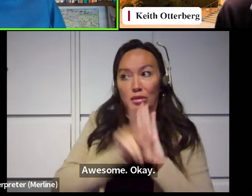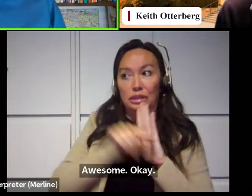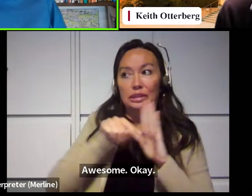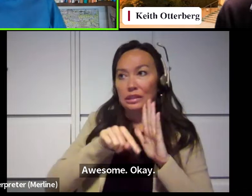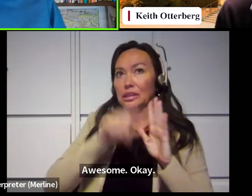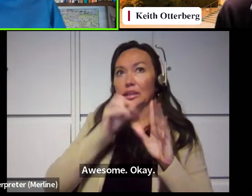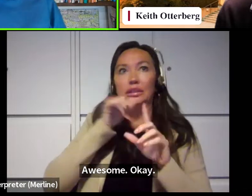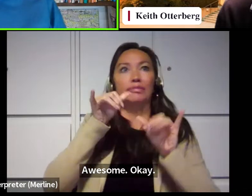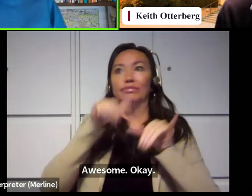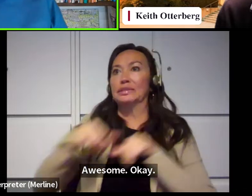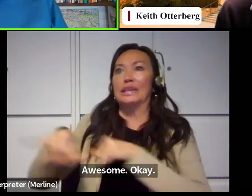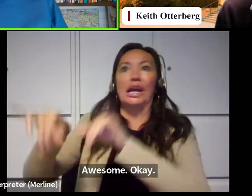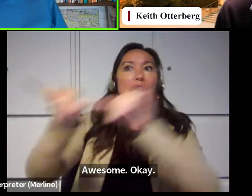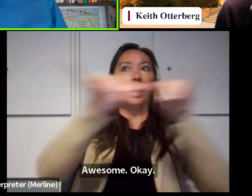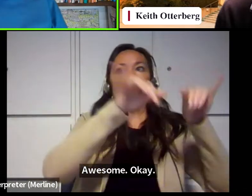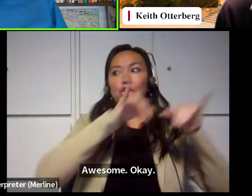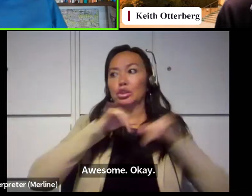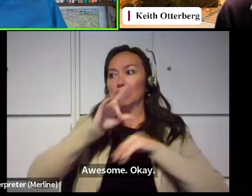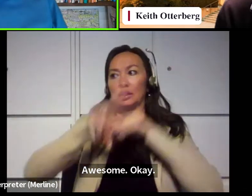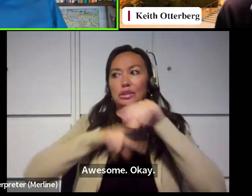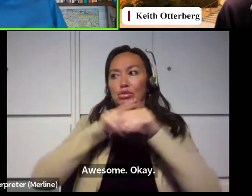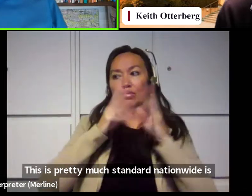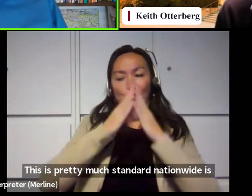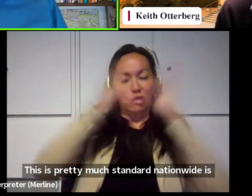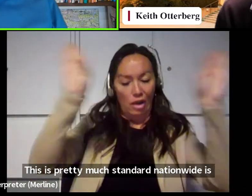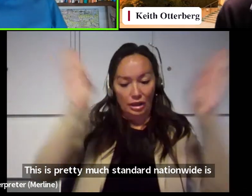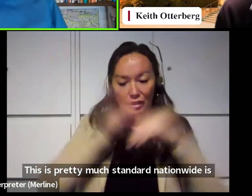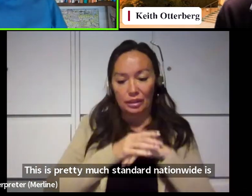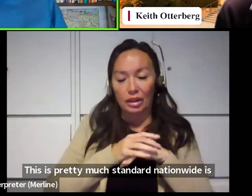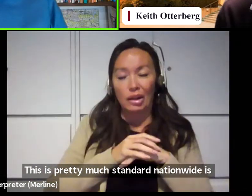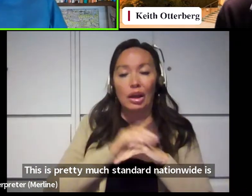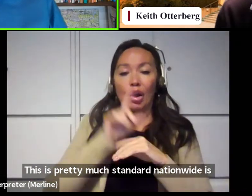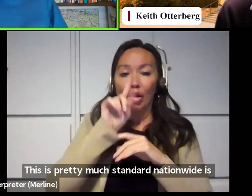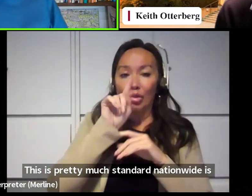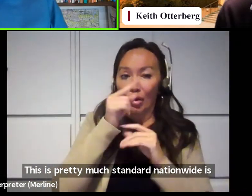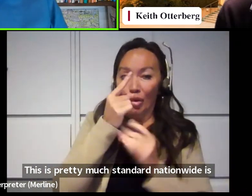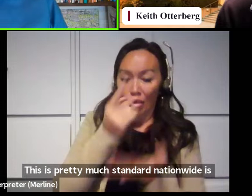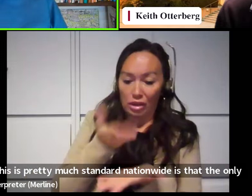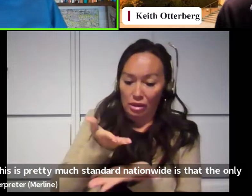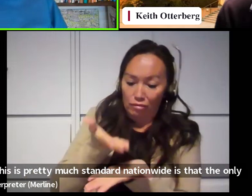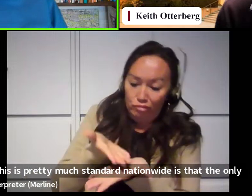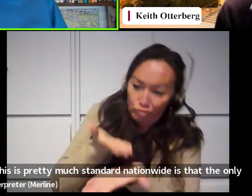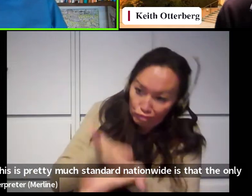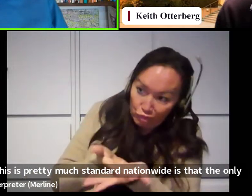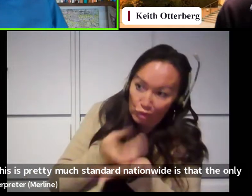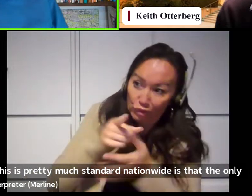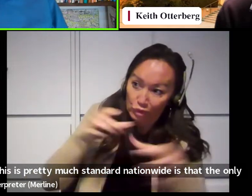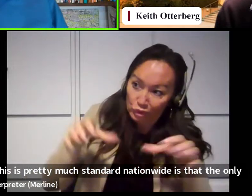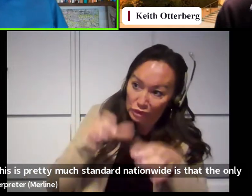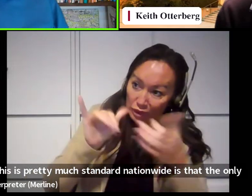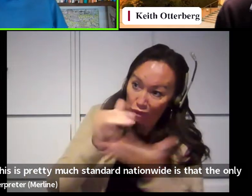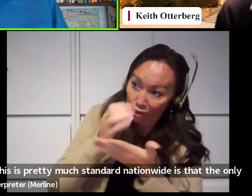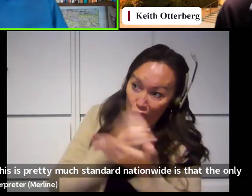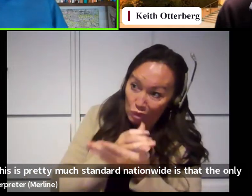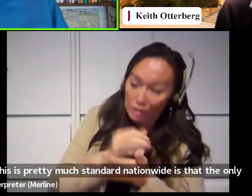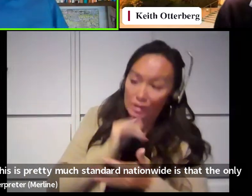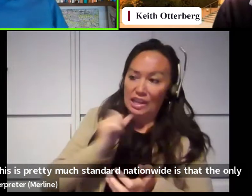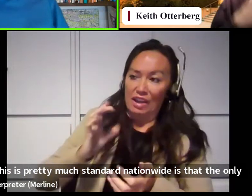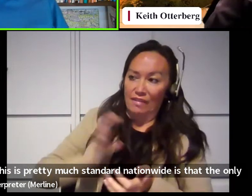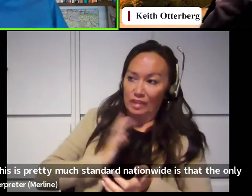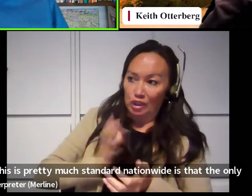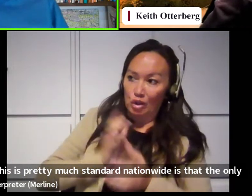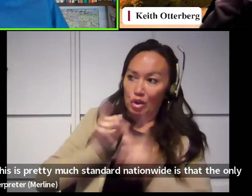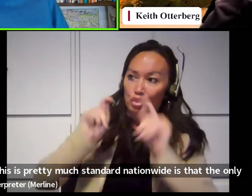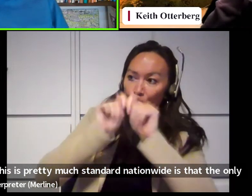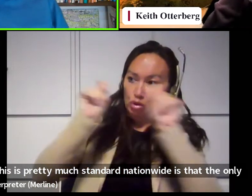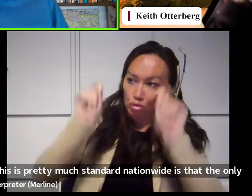standard nationwide, is that the only proof that you actually did those courses is an official transcript from